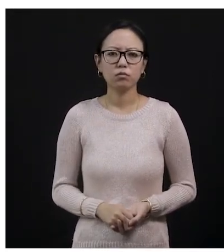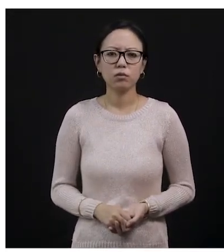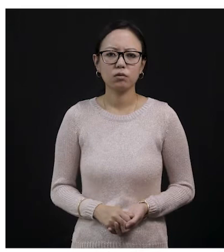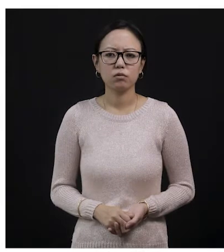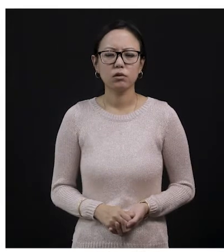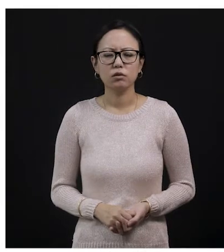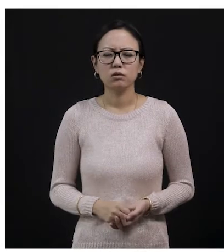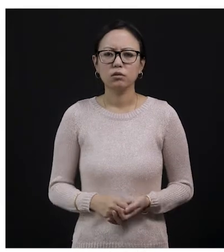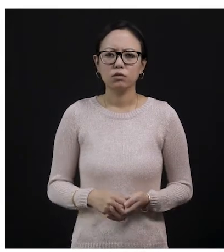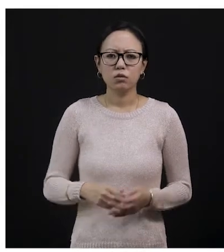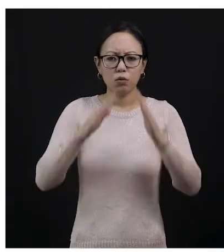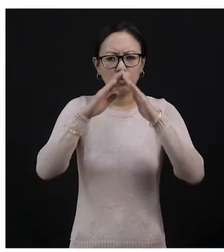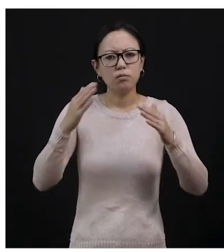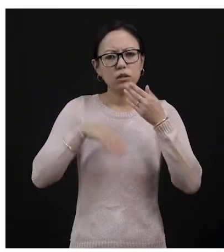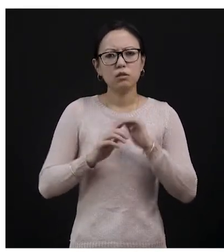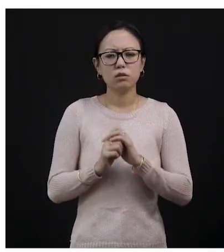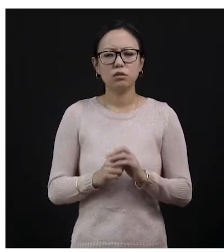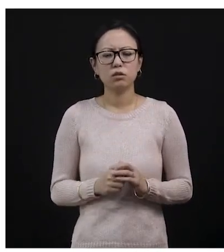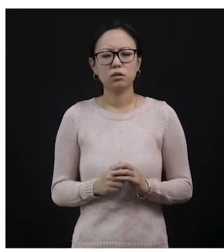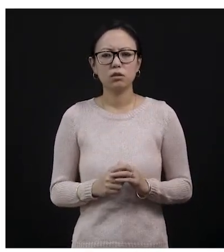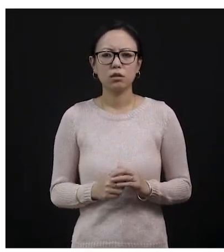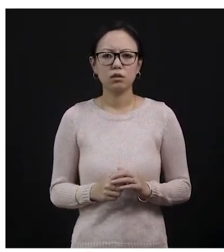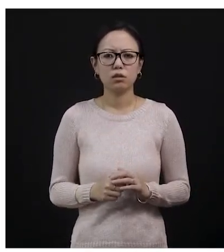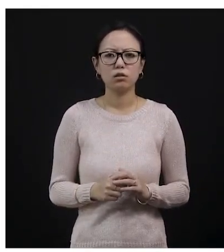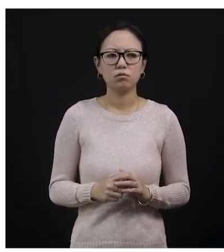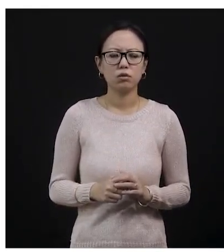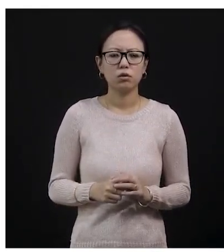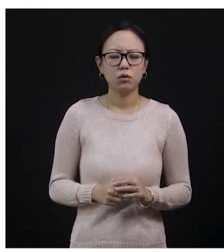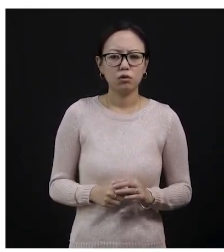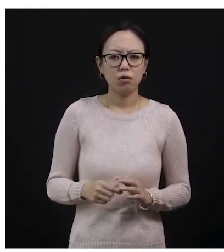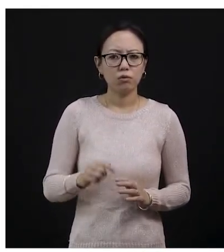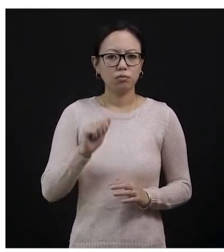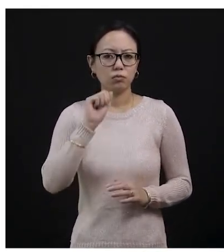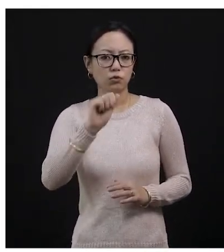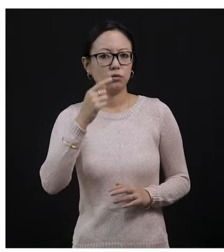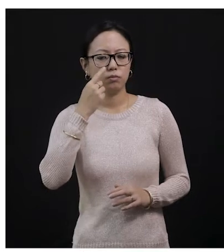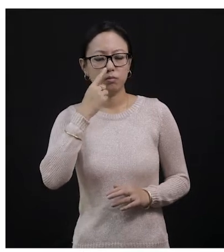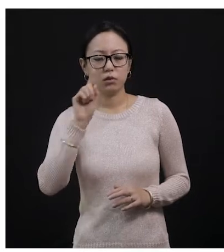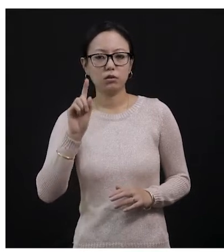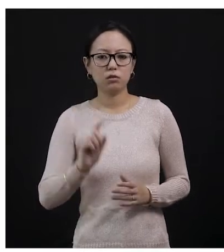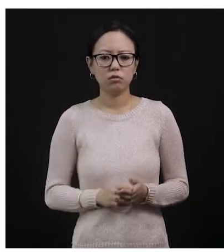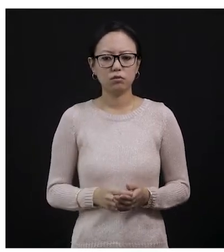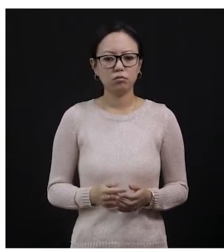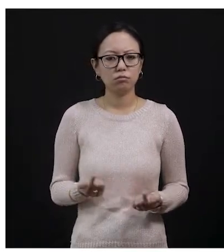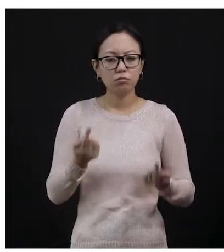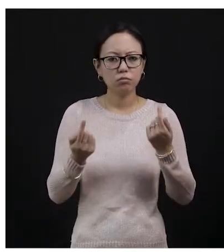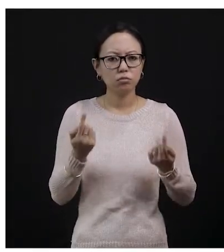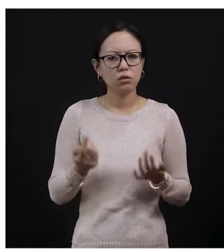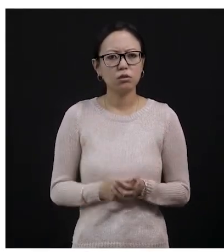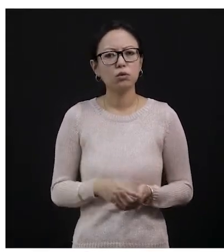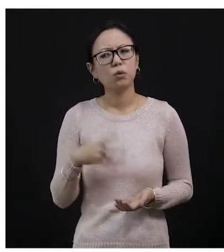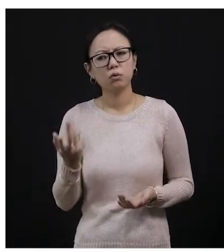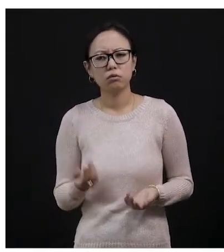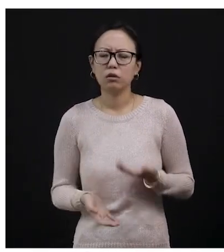easy experiment. At home, I'm sure your mother must be having a plant like this, yes? Or any trees you can use of any